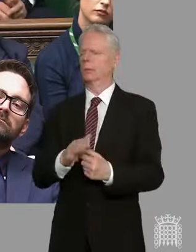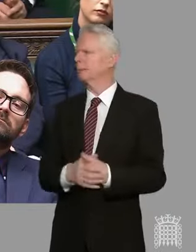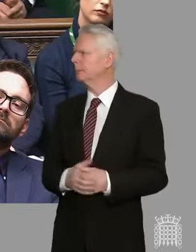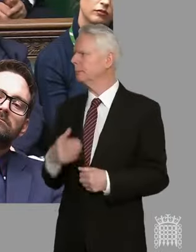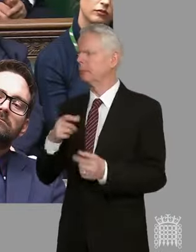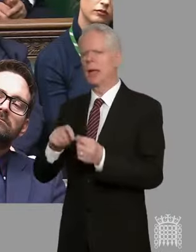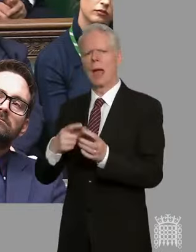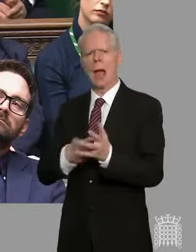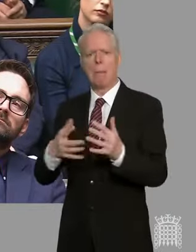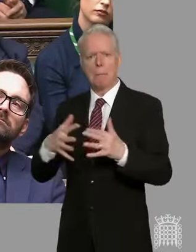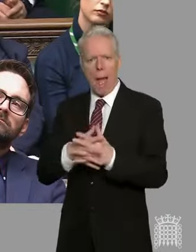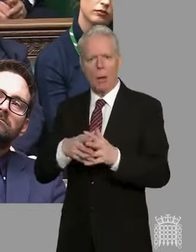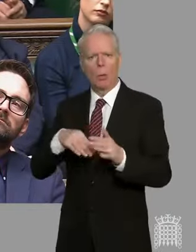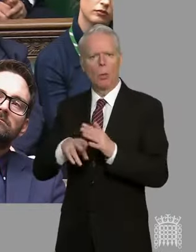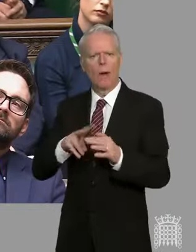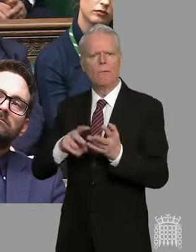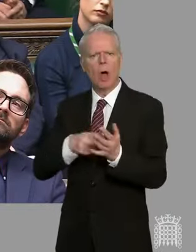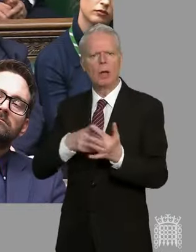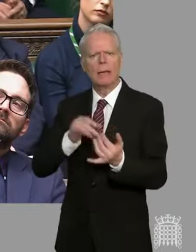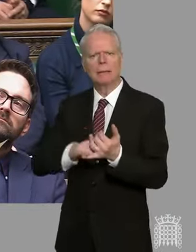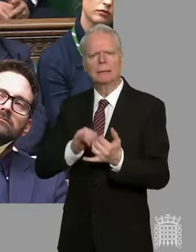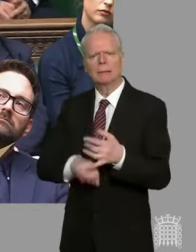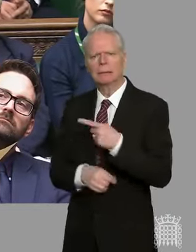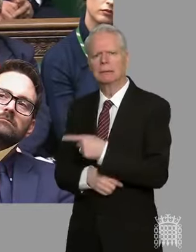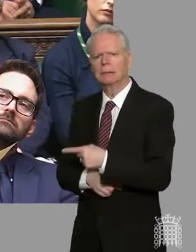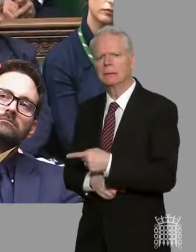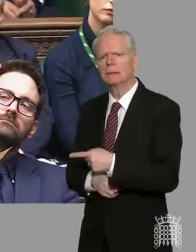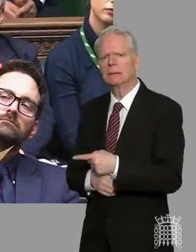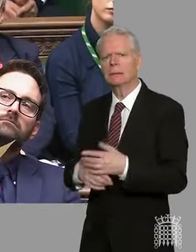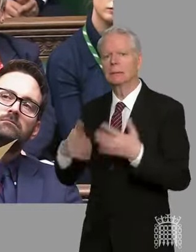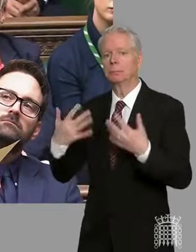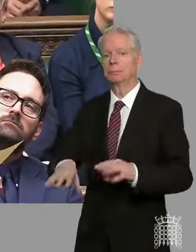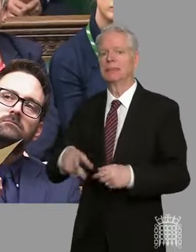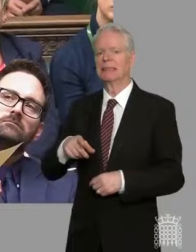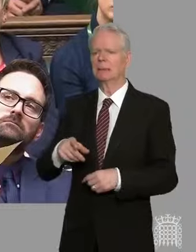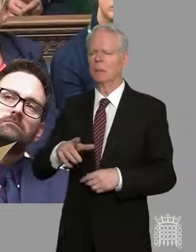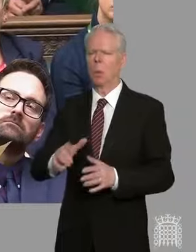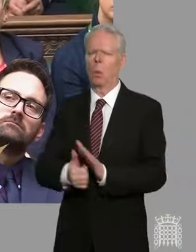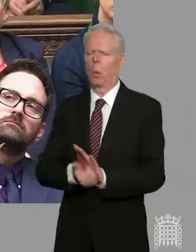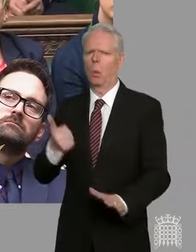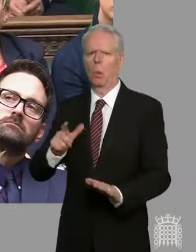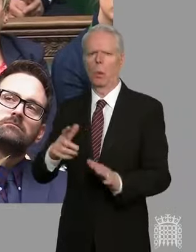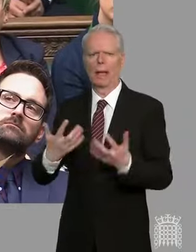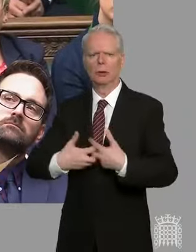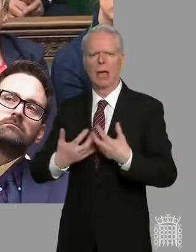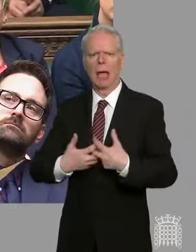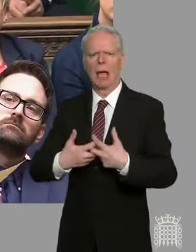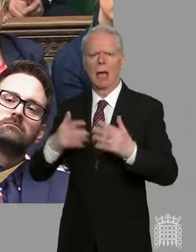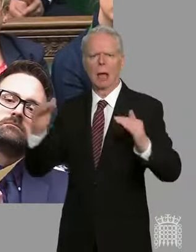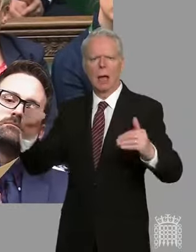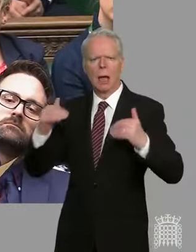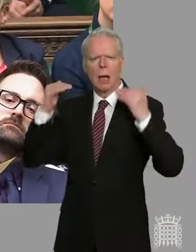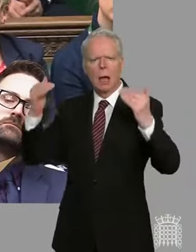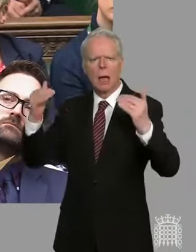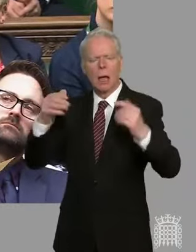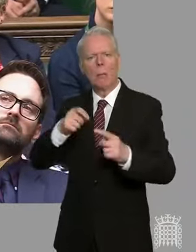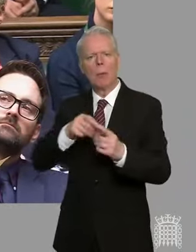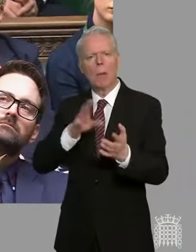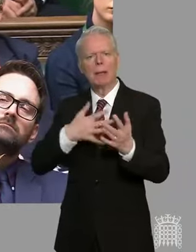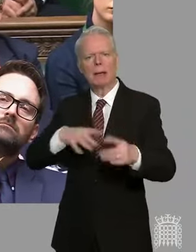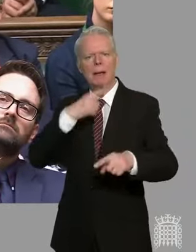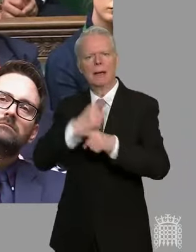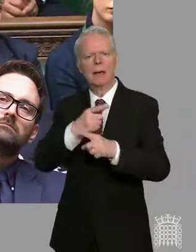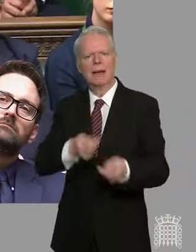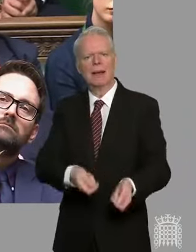biggest increase since the end of the Cold War, I invite him to visit and see the many SMEs who could support this vital supply chain. Does he agree